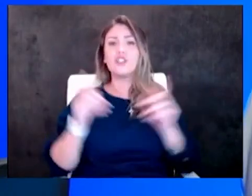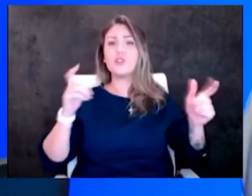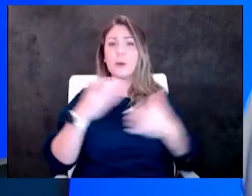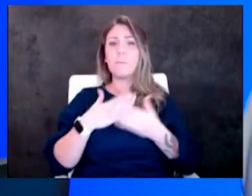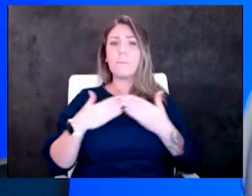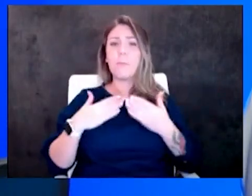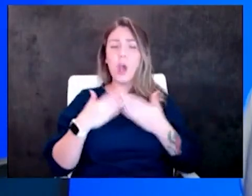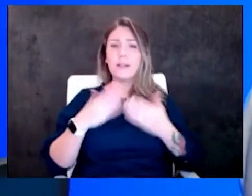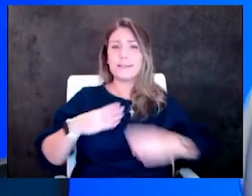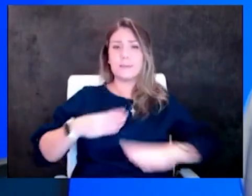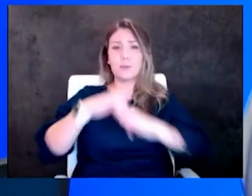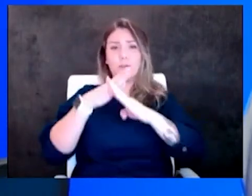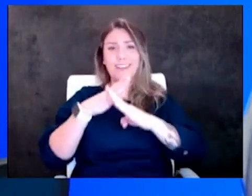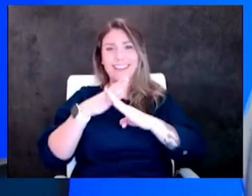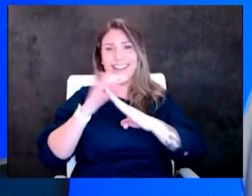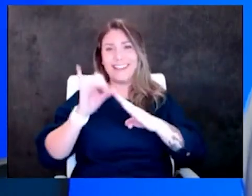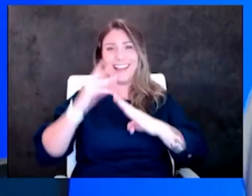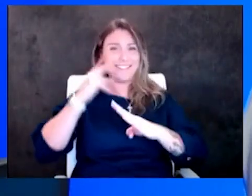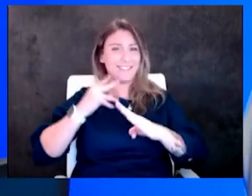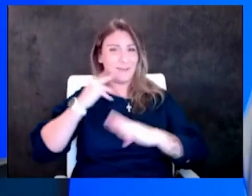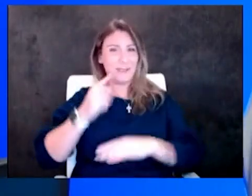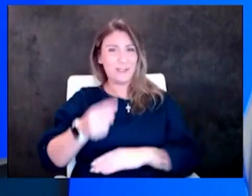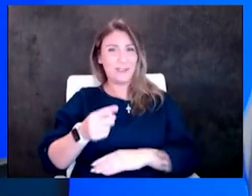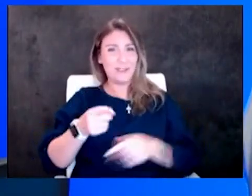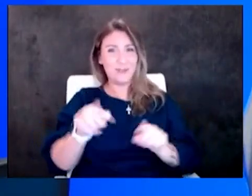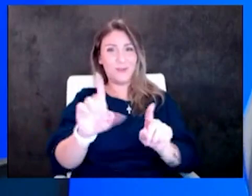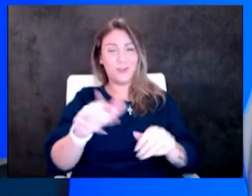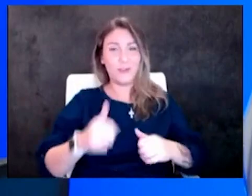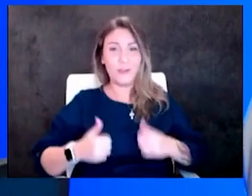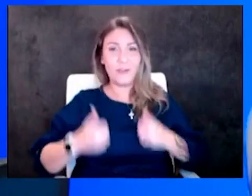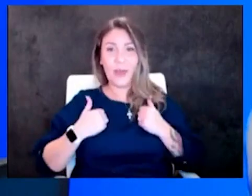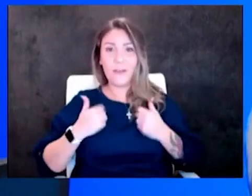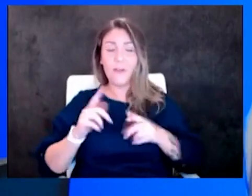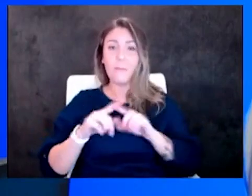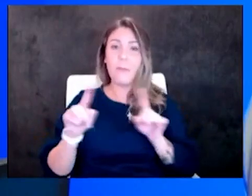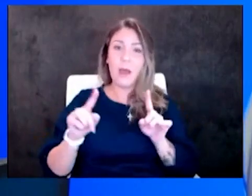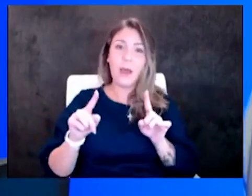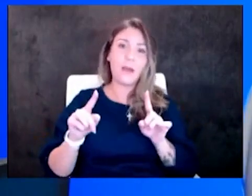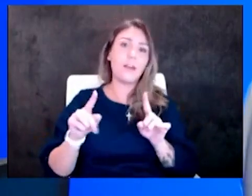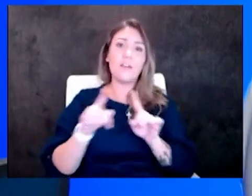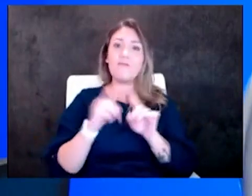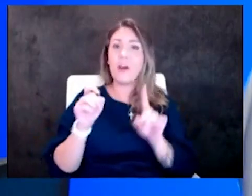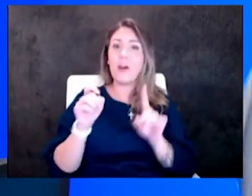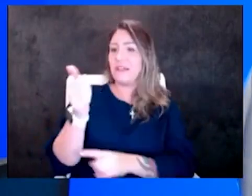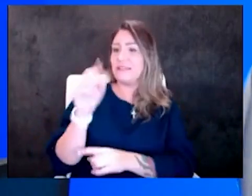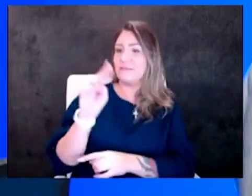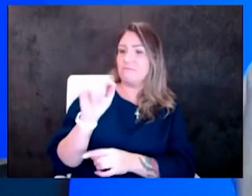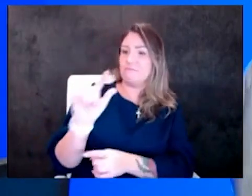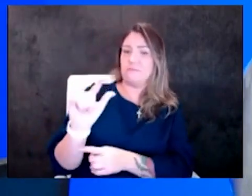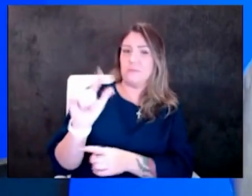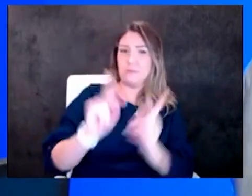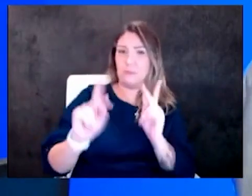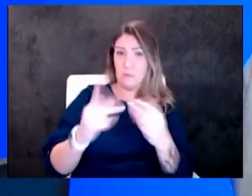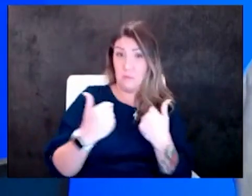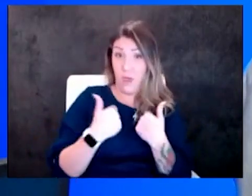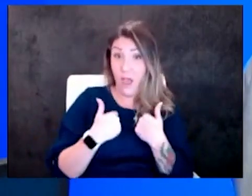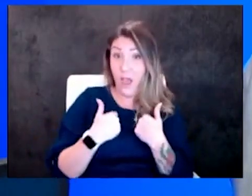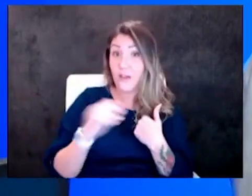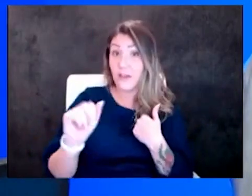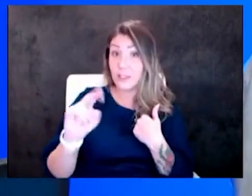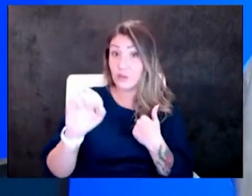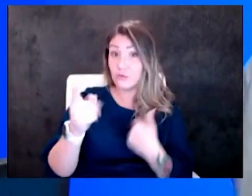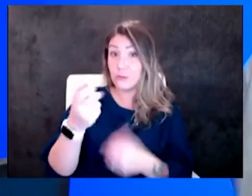from experiencing that event in their lifetime. But of the 10 million people with brain aneurysms, the vast majority do